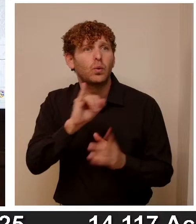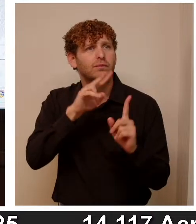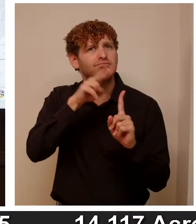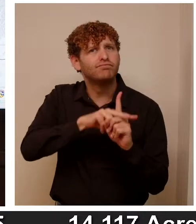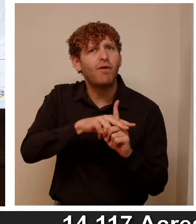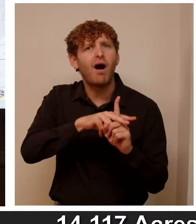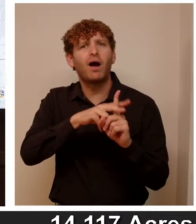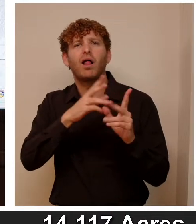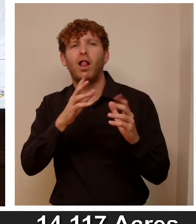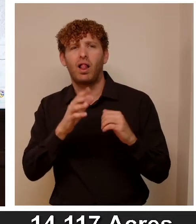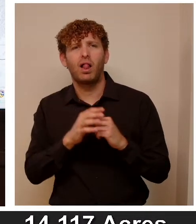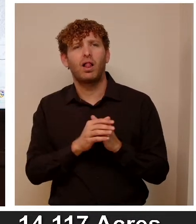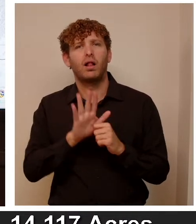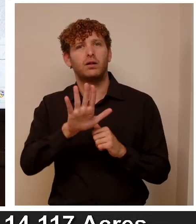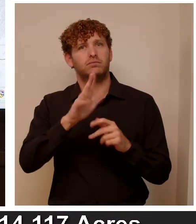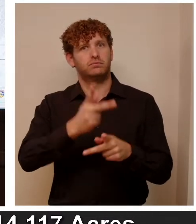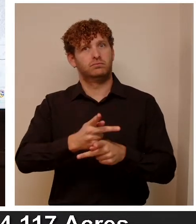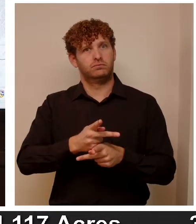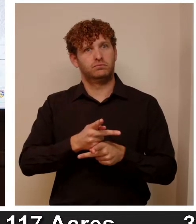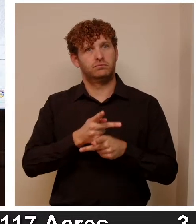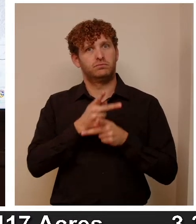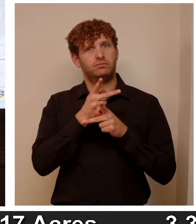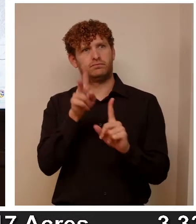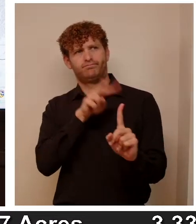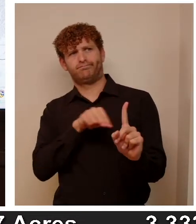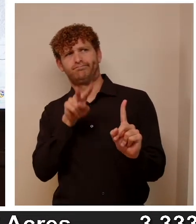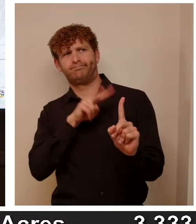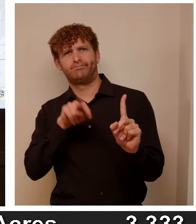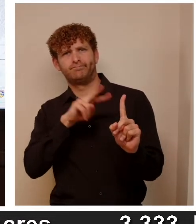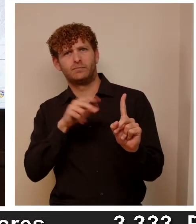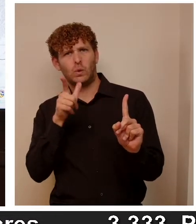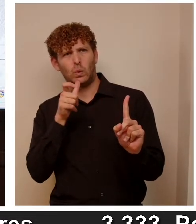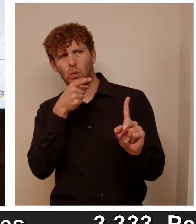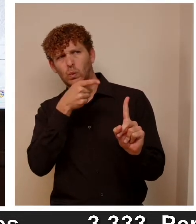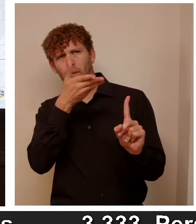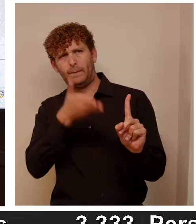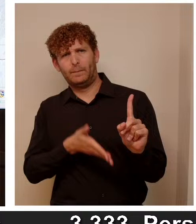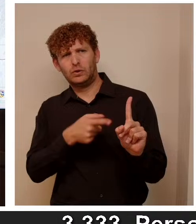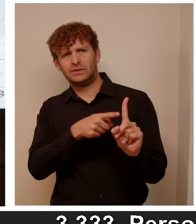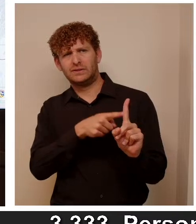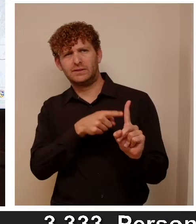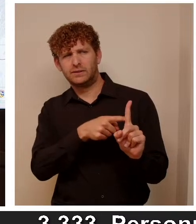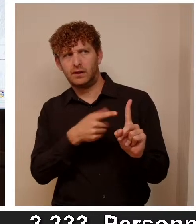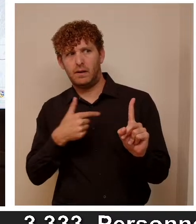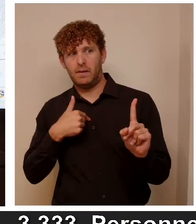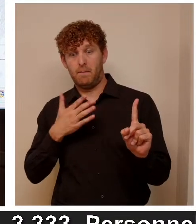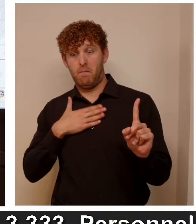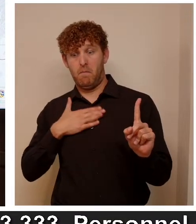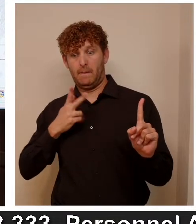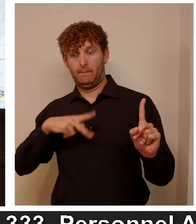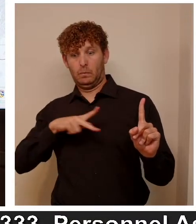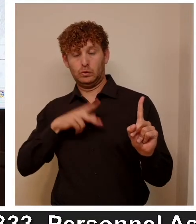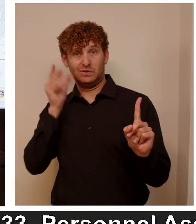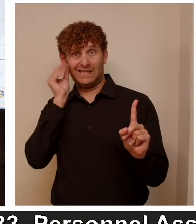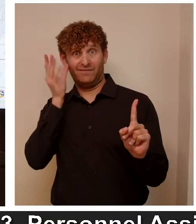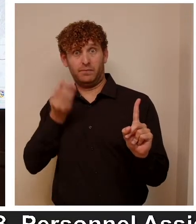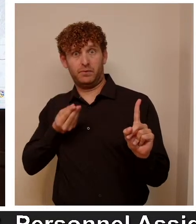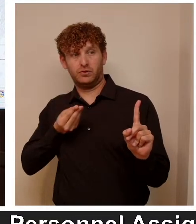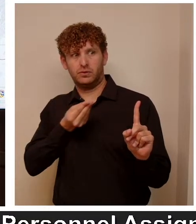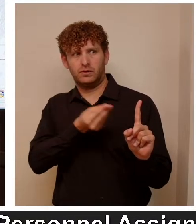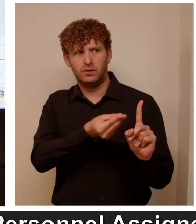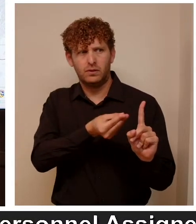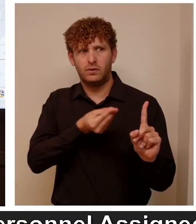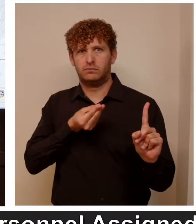Be cognizant of that and be very careful who you provide your personal information to. Also, scammers may ask